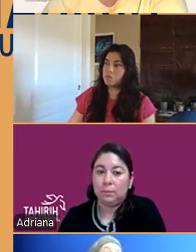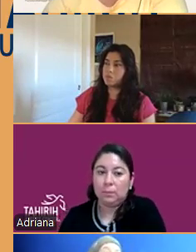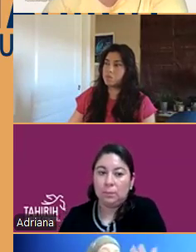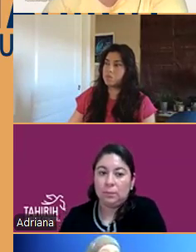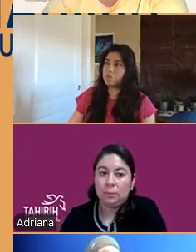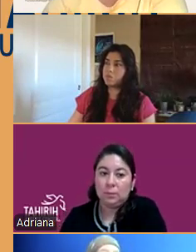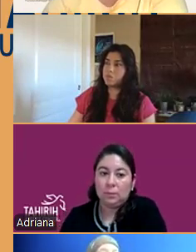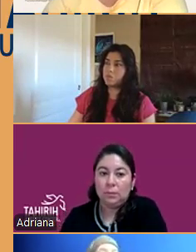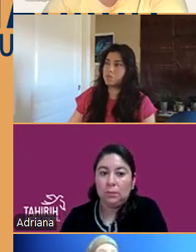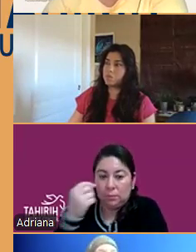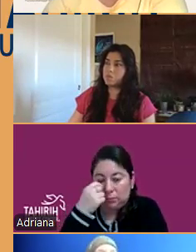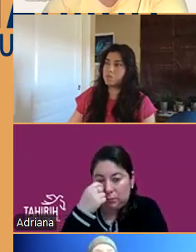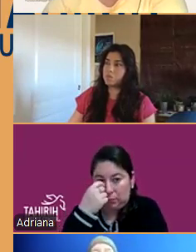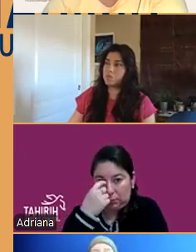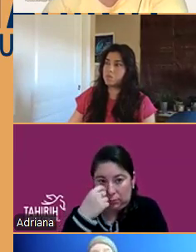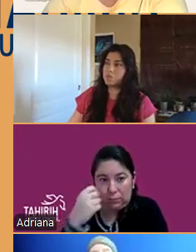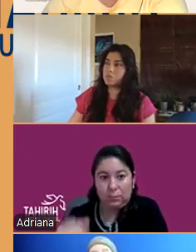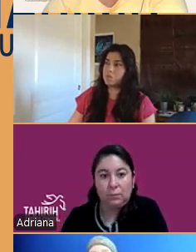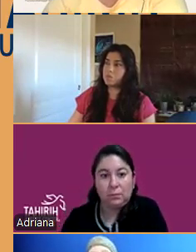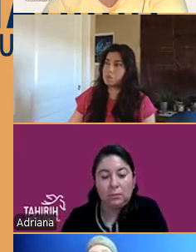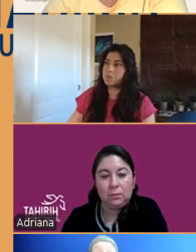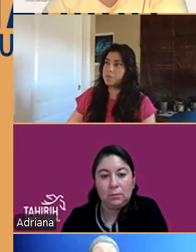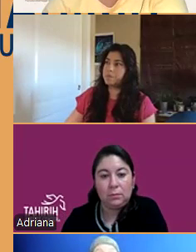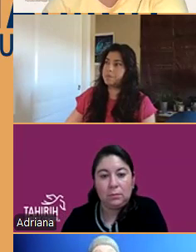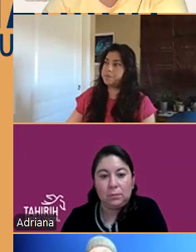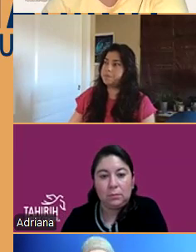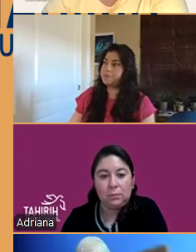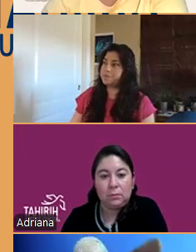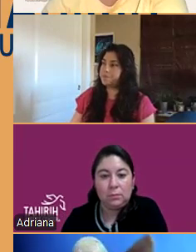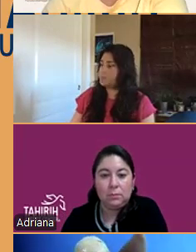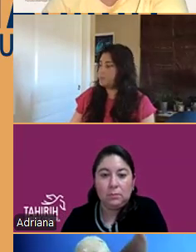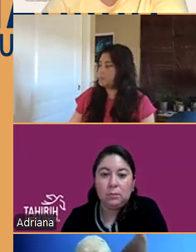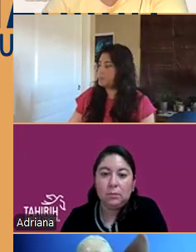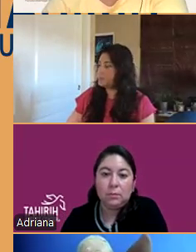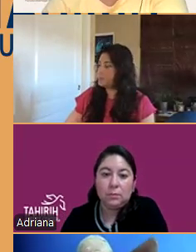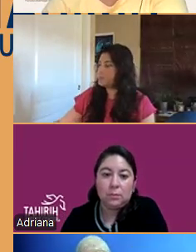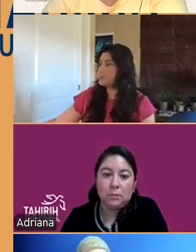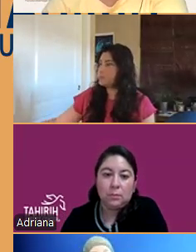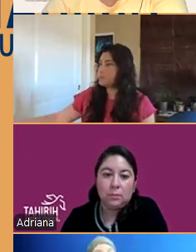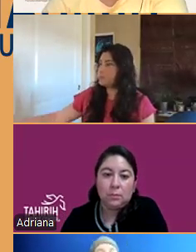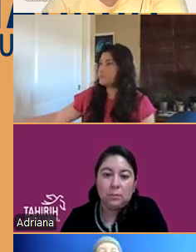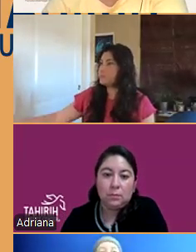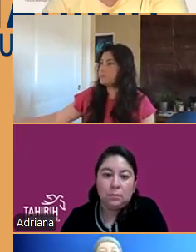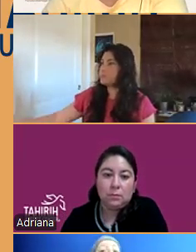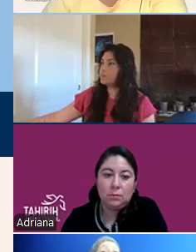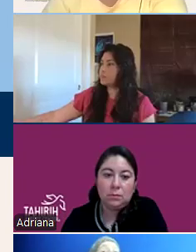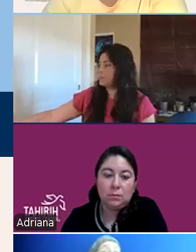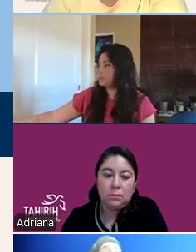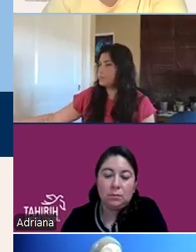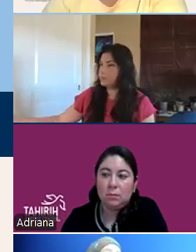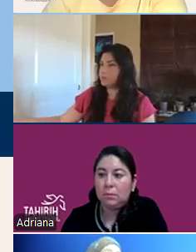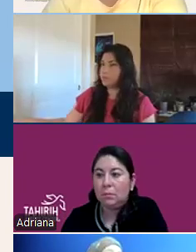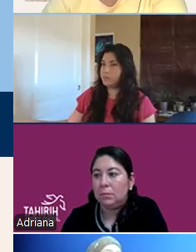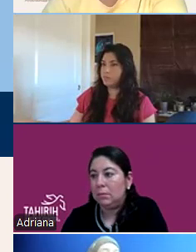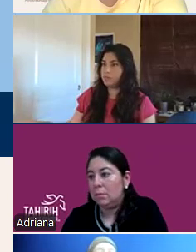from any brief advice and counsel. Is there anything else that perhaps I may have missed or that, Adriana,